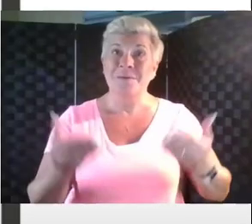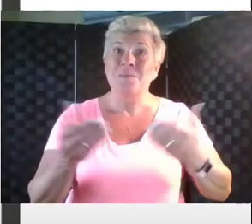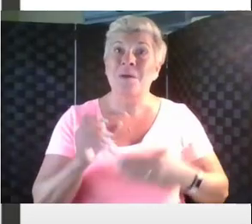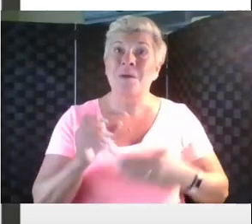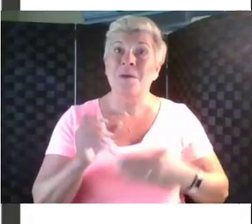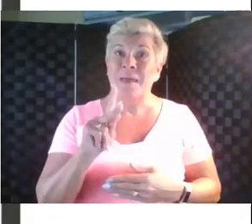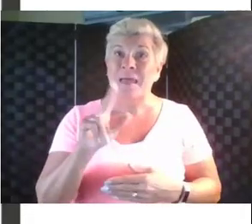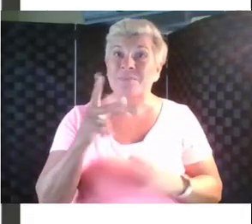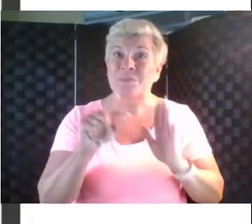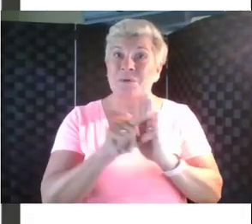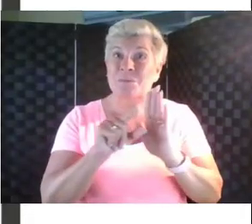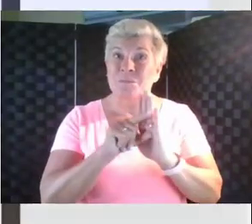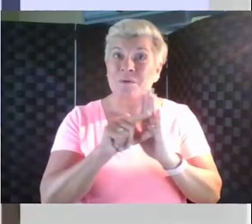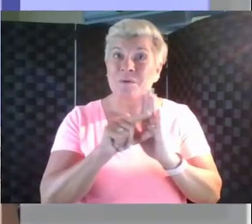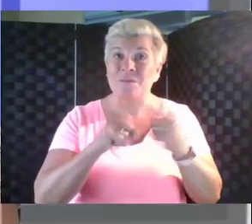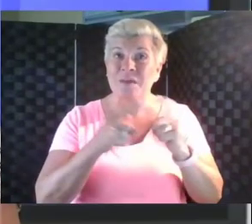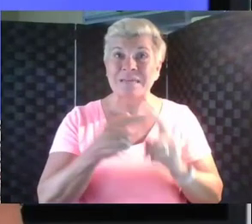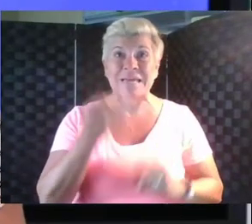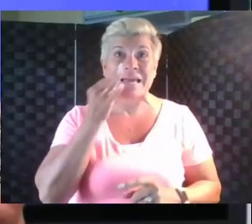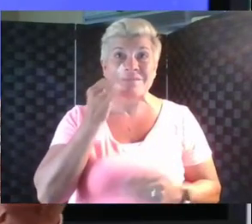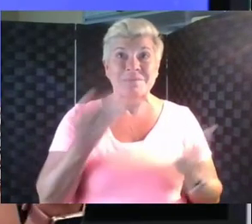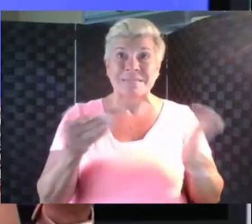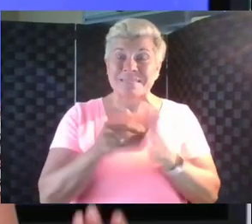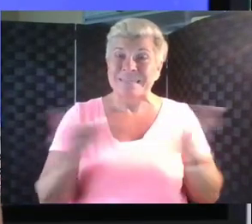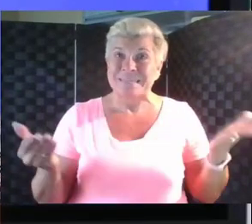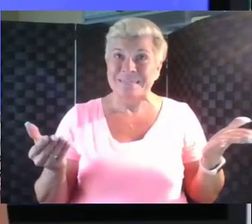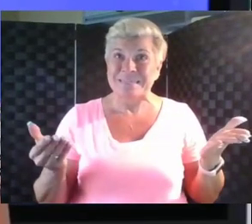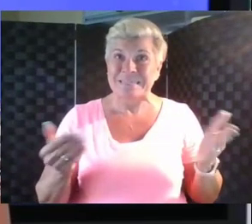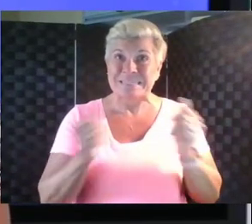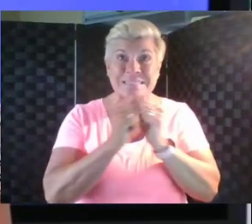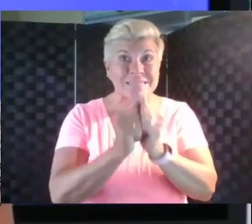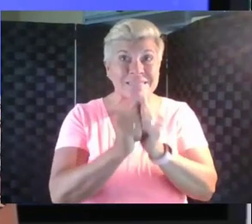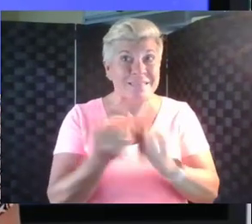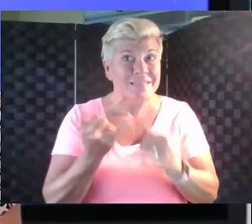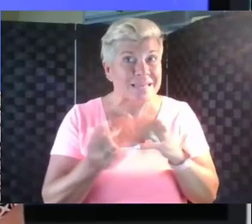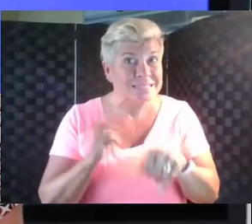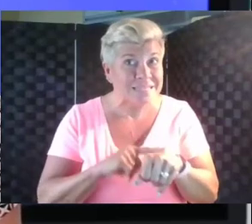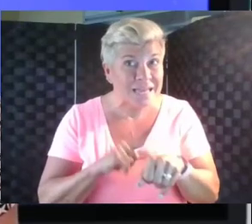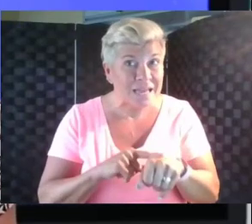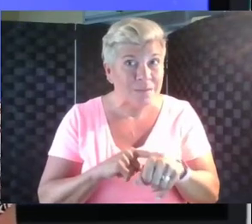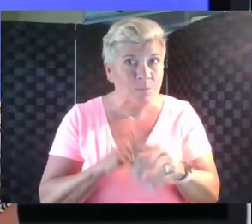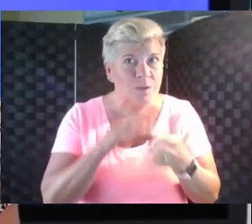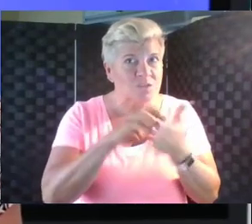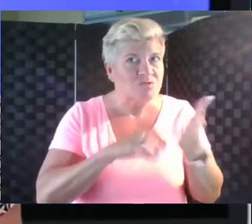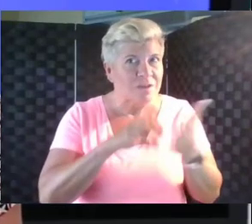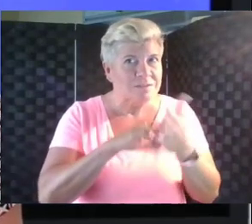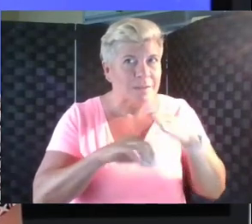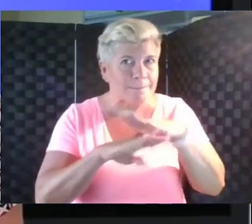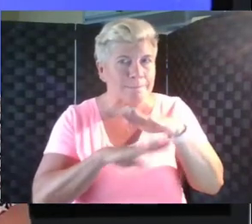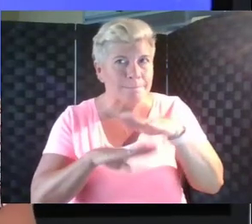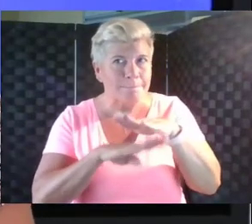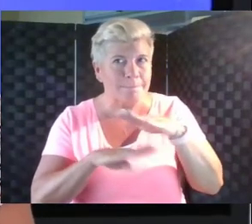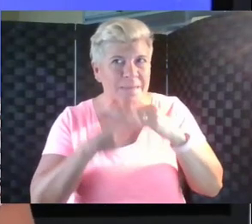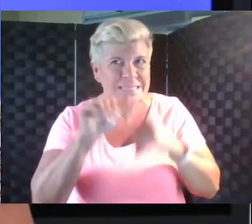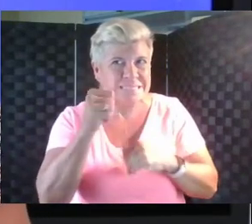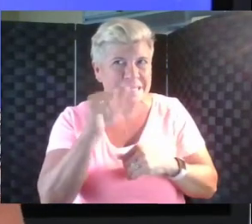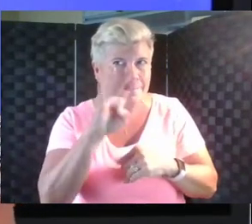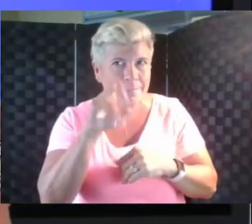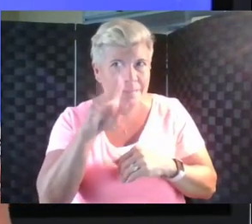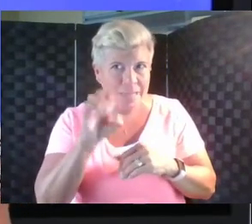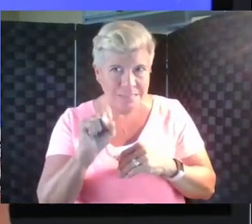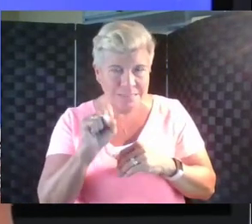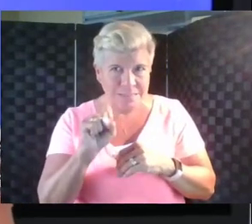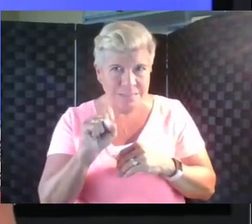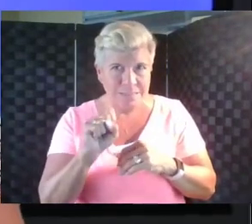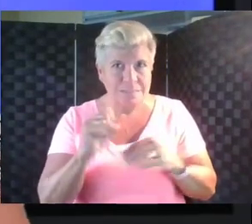Welcome back, third grade friends. It's Mrs. Hoffman again. When we were together last time, we did some subtracting using base 10 blocks. Today we're going to